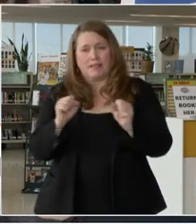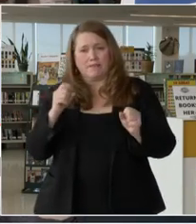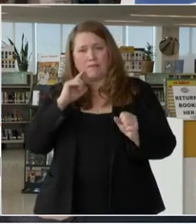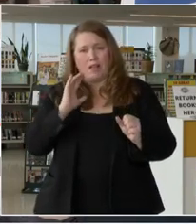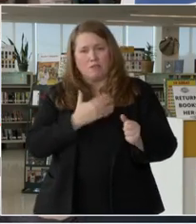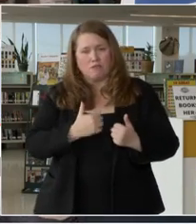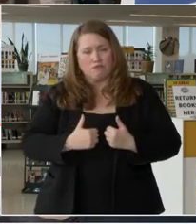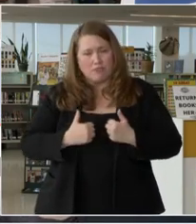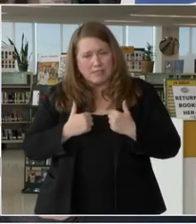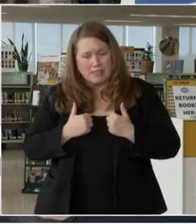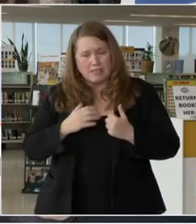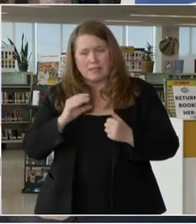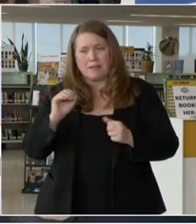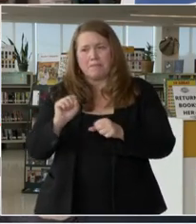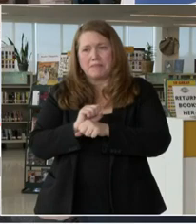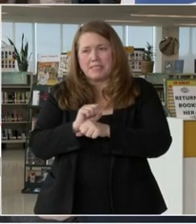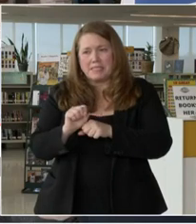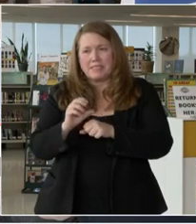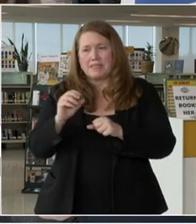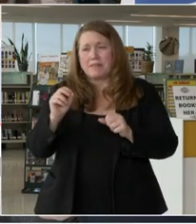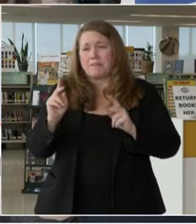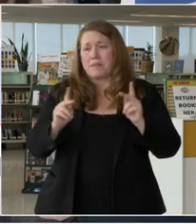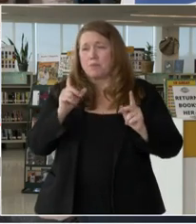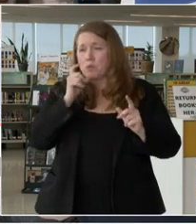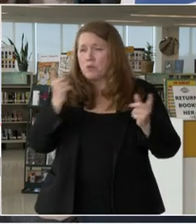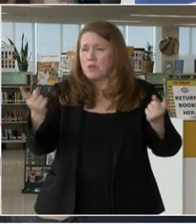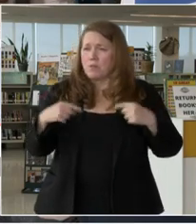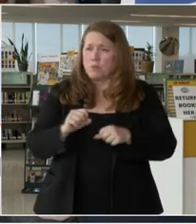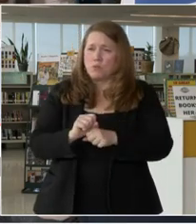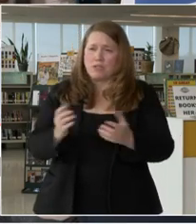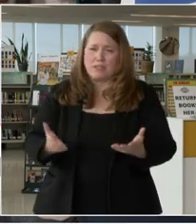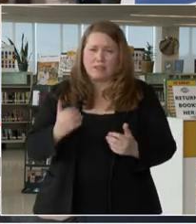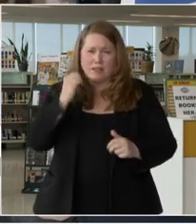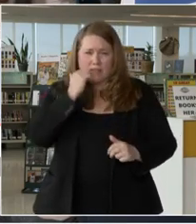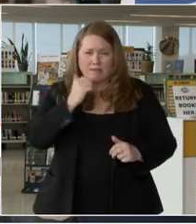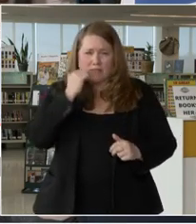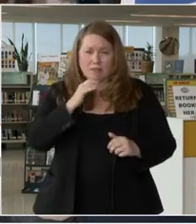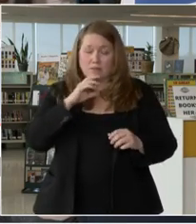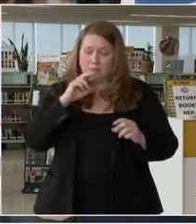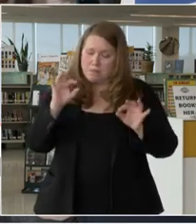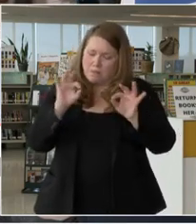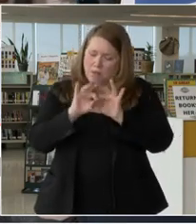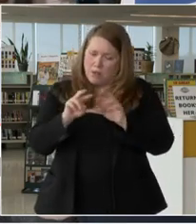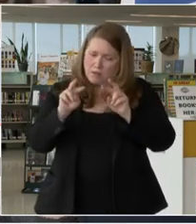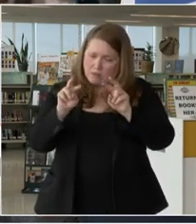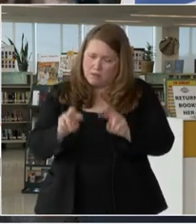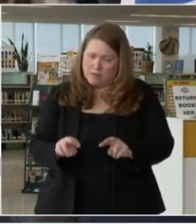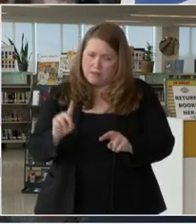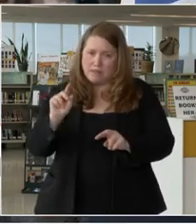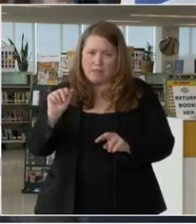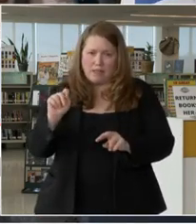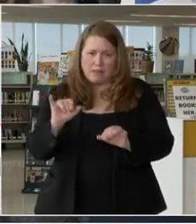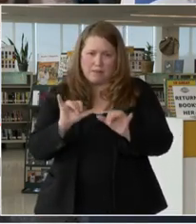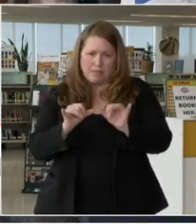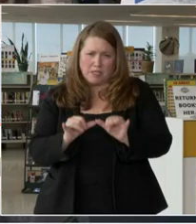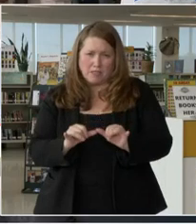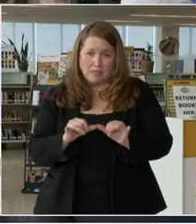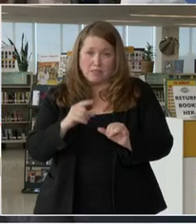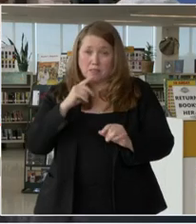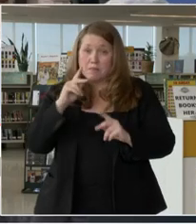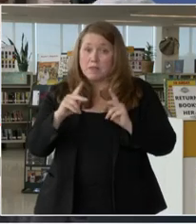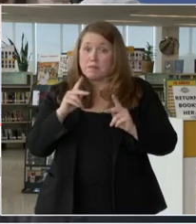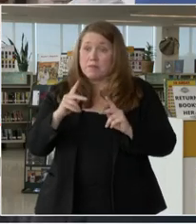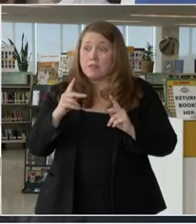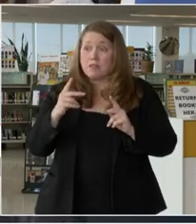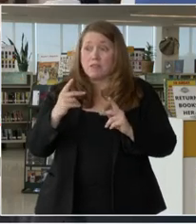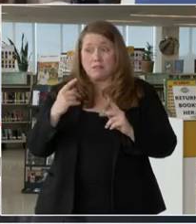District of Columbia. And we will continue to do that. I think there are other important metrics to look at. For example, that less people have been shot this